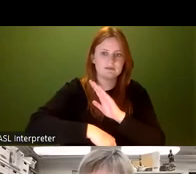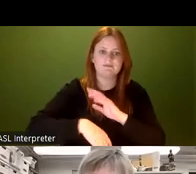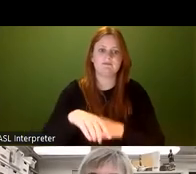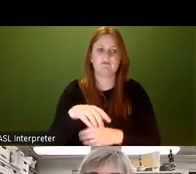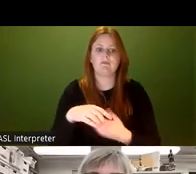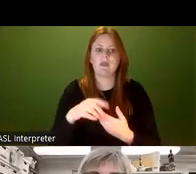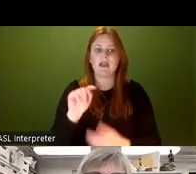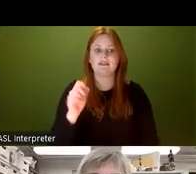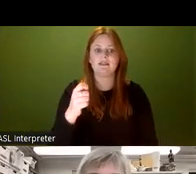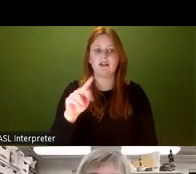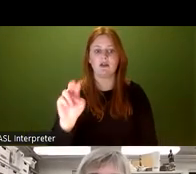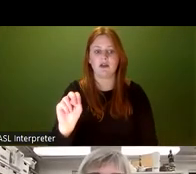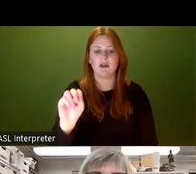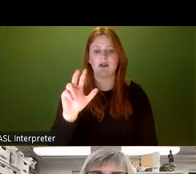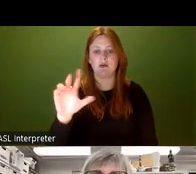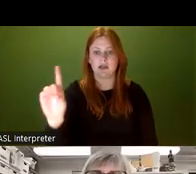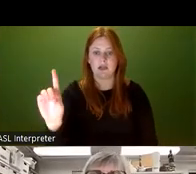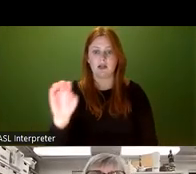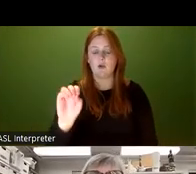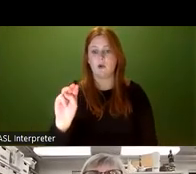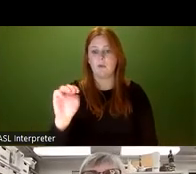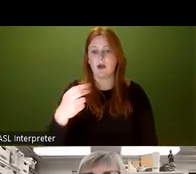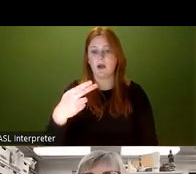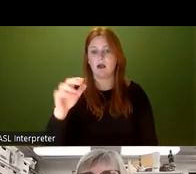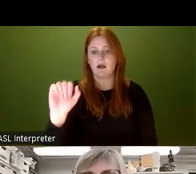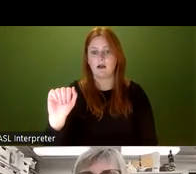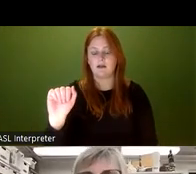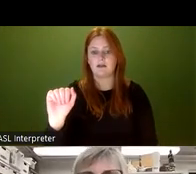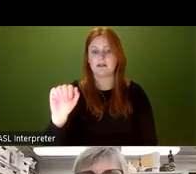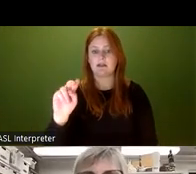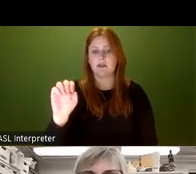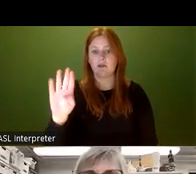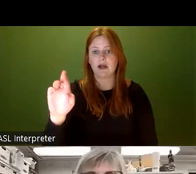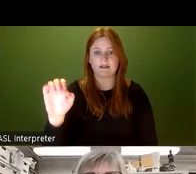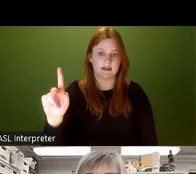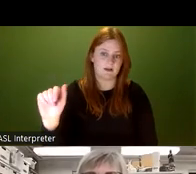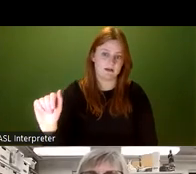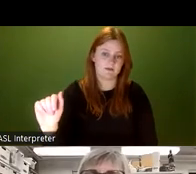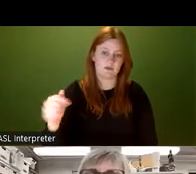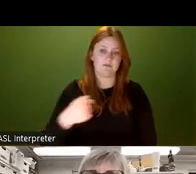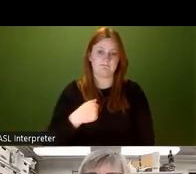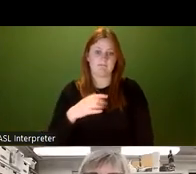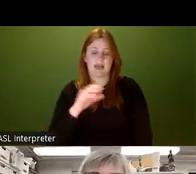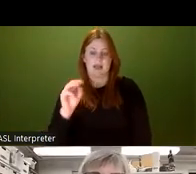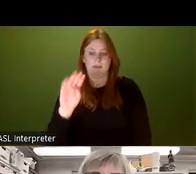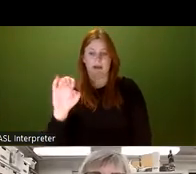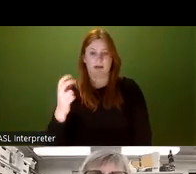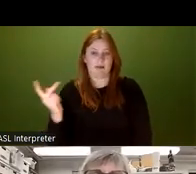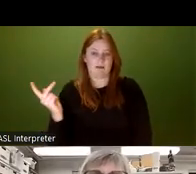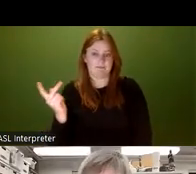Omaha, Nebraska. And it was just Michael and myself, and we worked